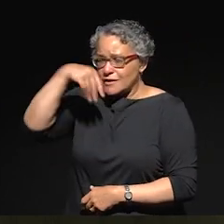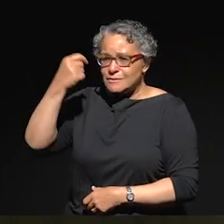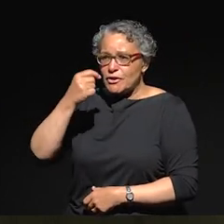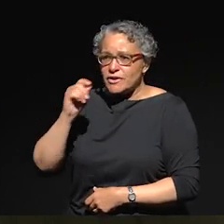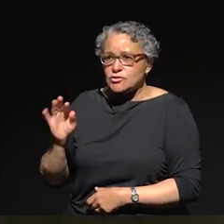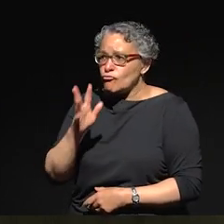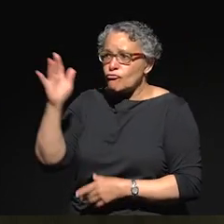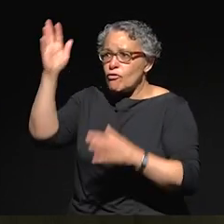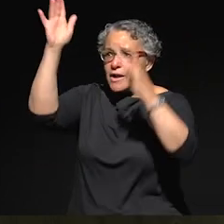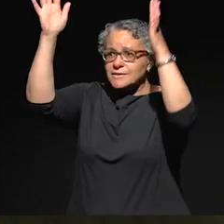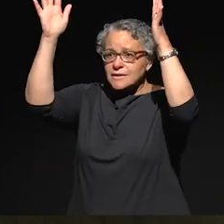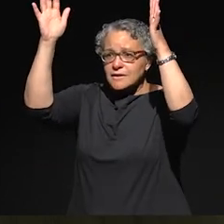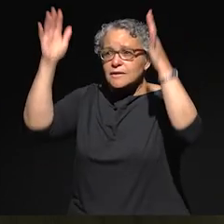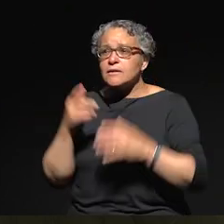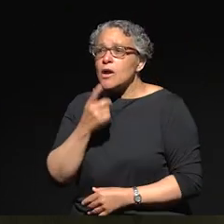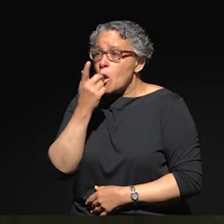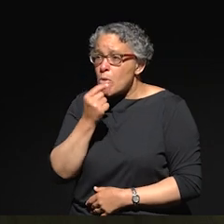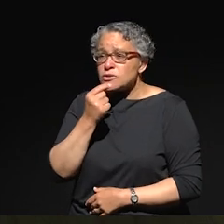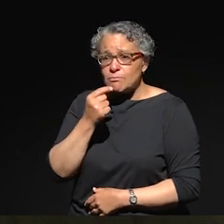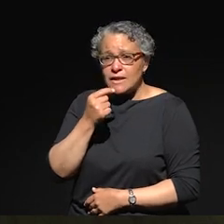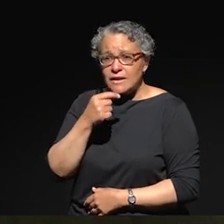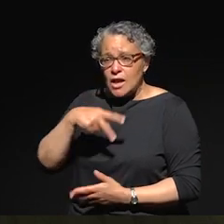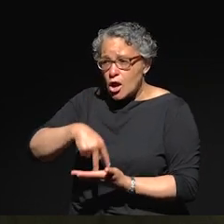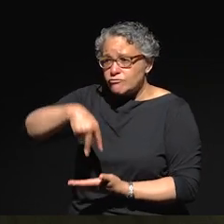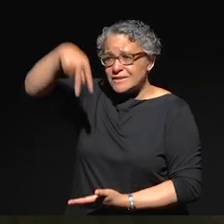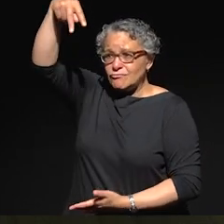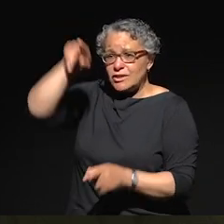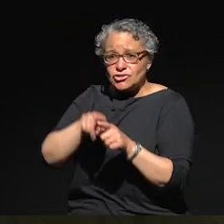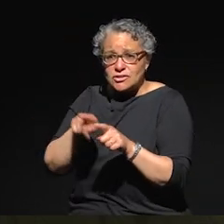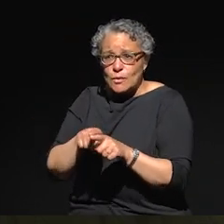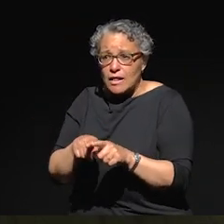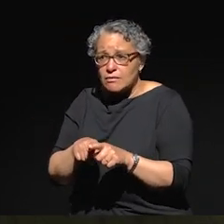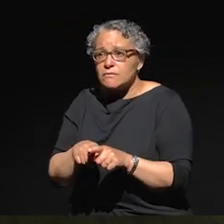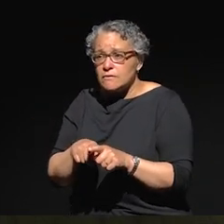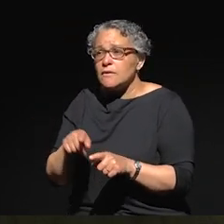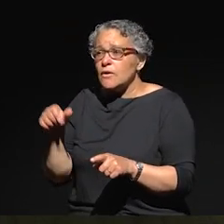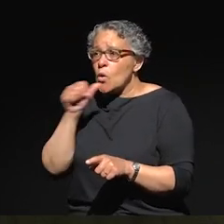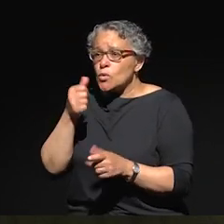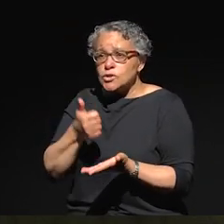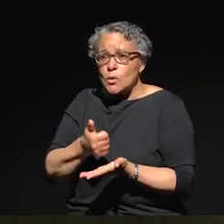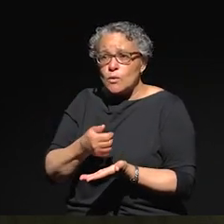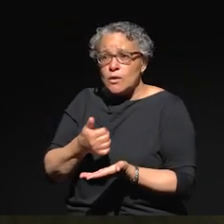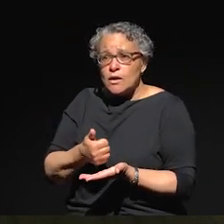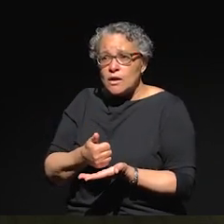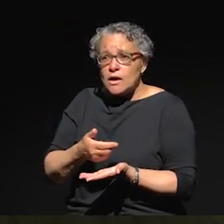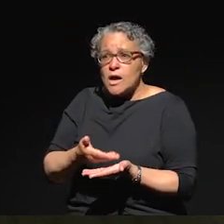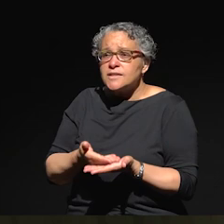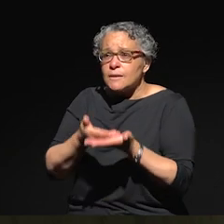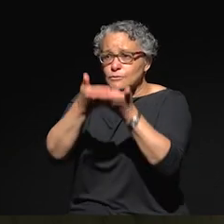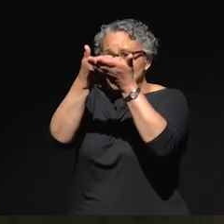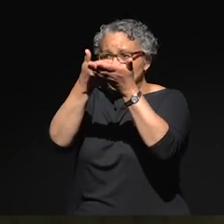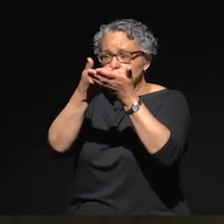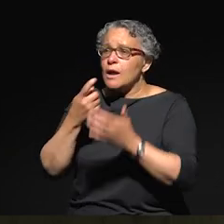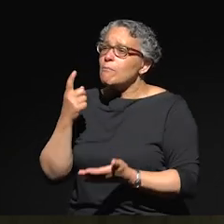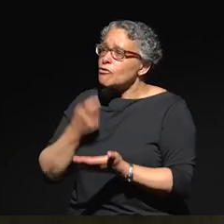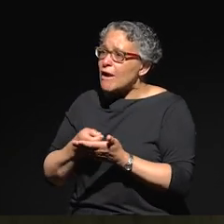That's the theme, and there was going to be possibly a resurrection here. Certainly, at one point, an Assumption of the Virgin. Eventually, Raphael died, and they